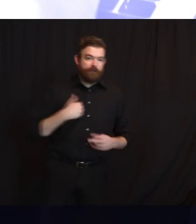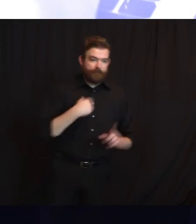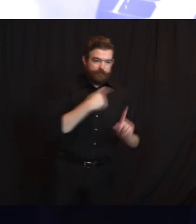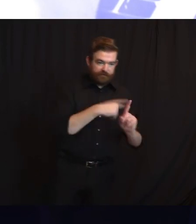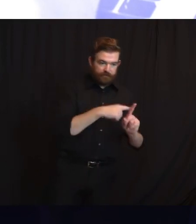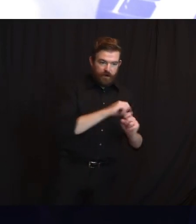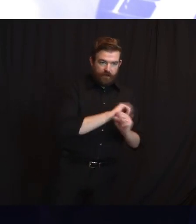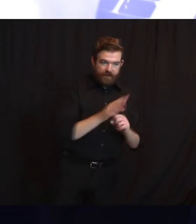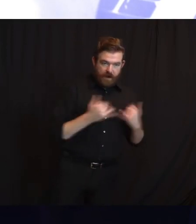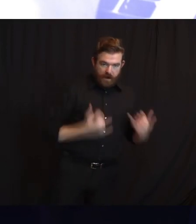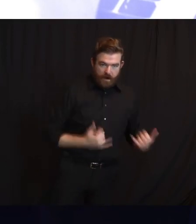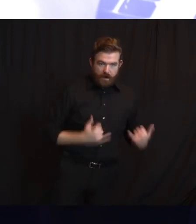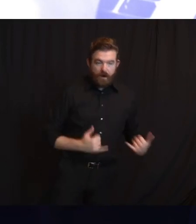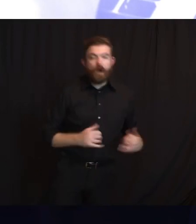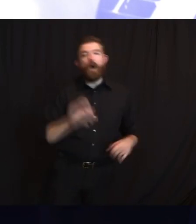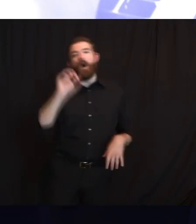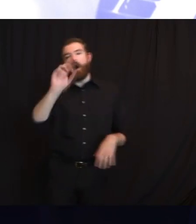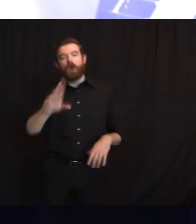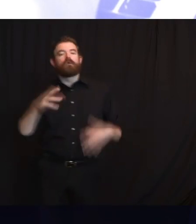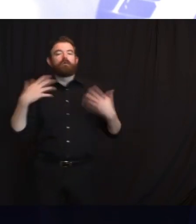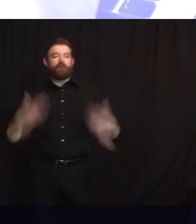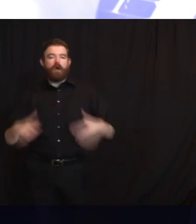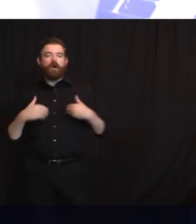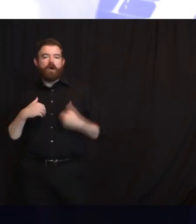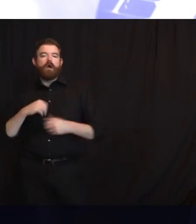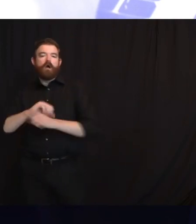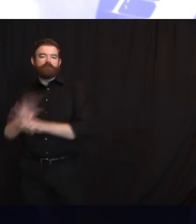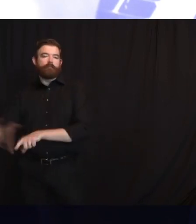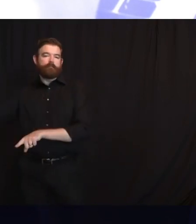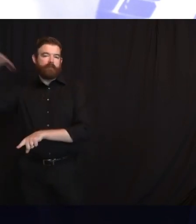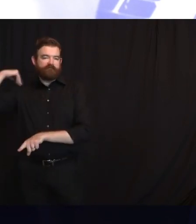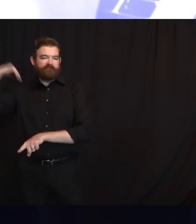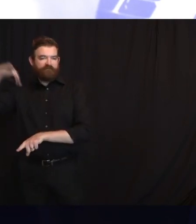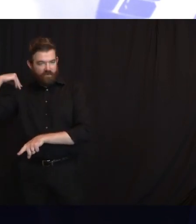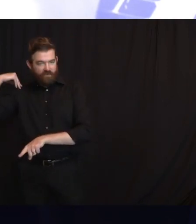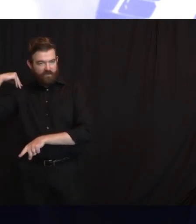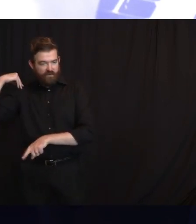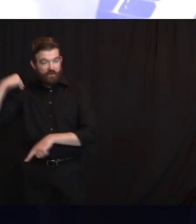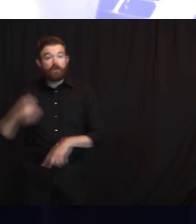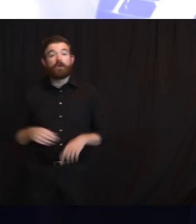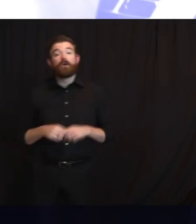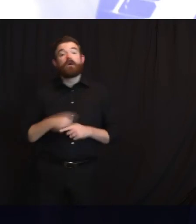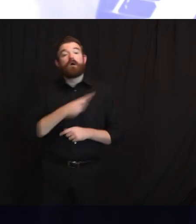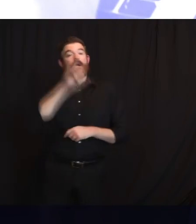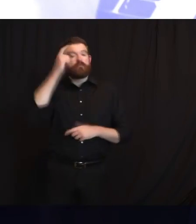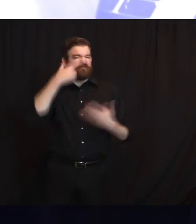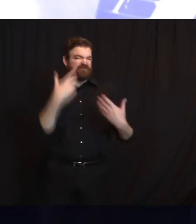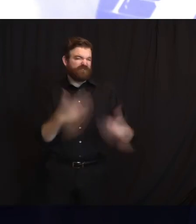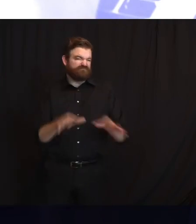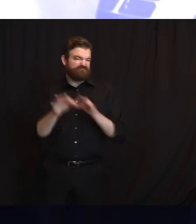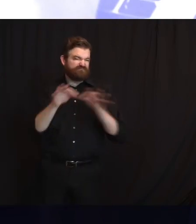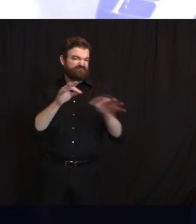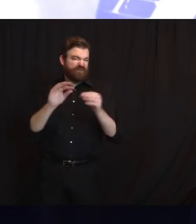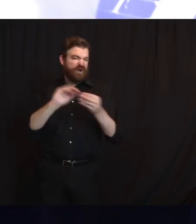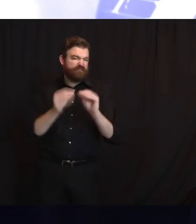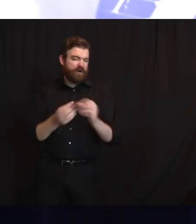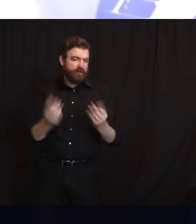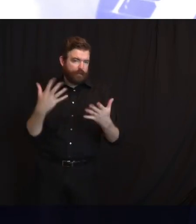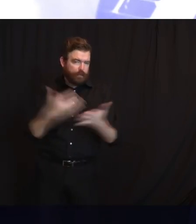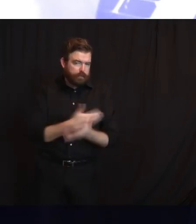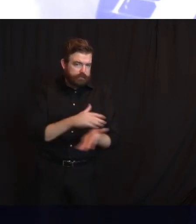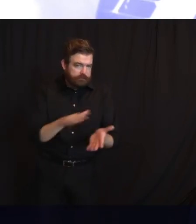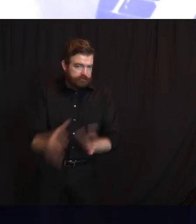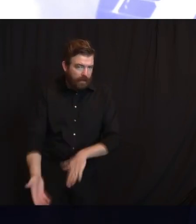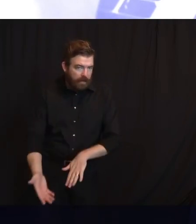that were positive. The governor reviewed the new cases and deaths reported today. In terms of deaths, the breakdown of deaths